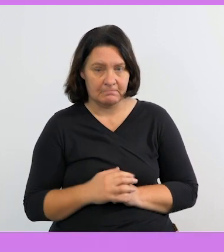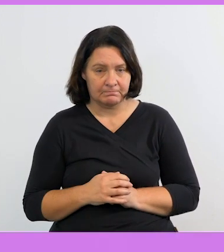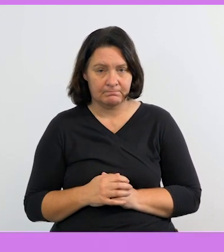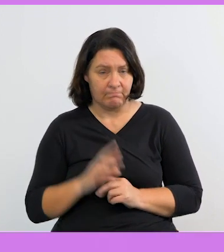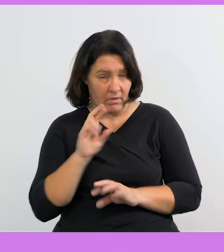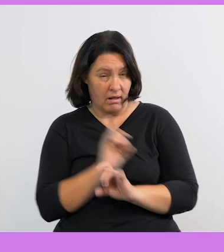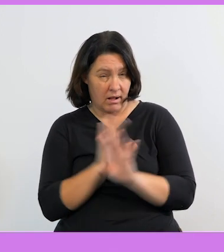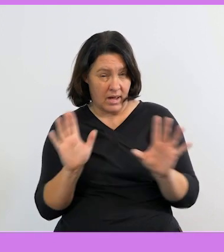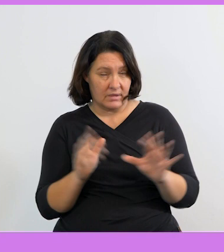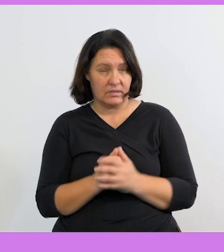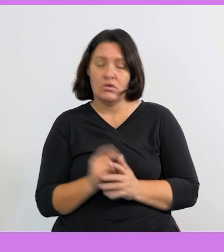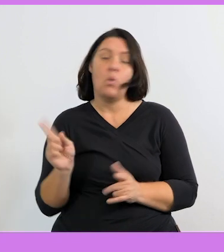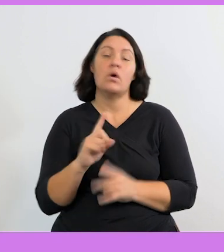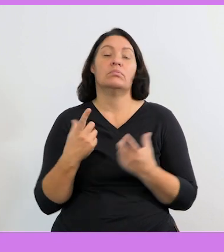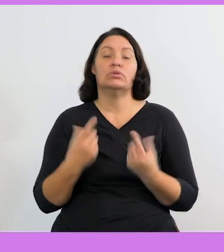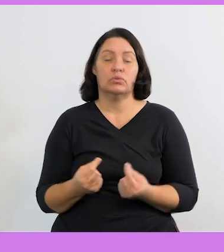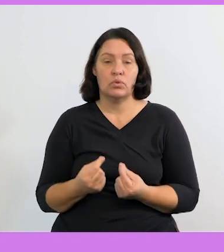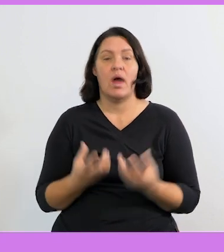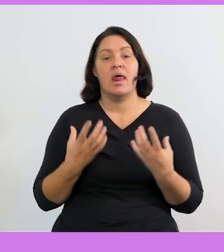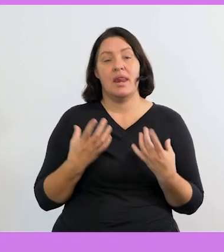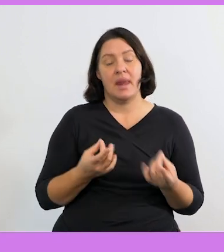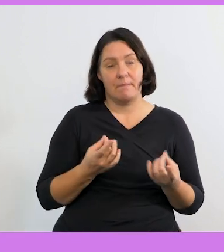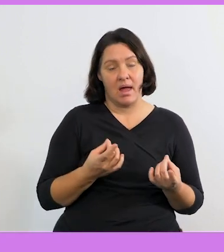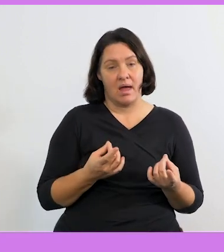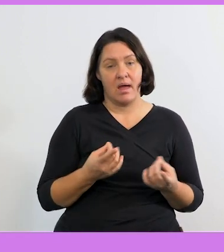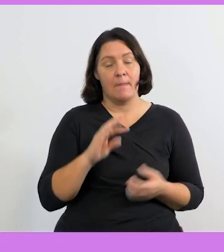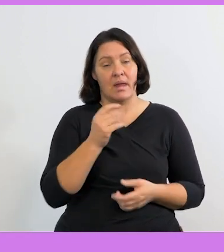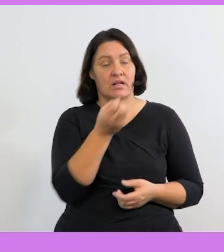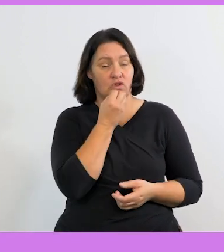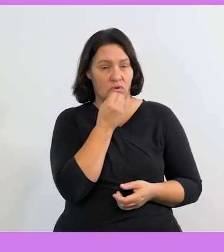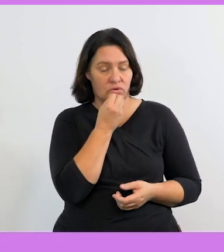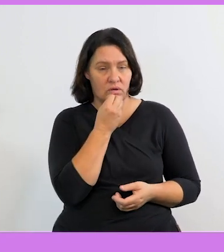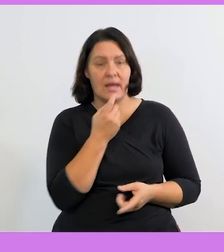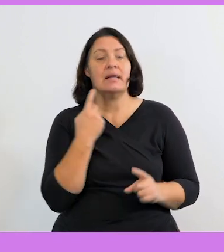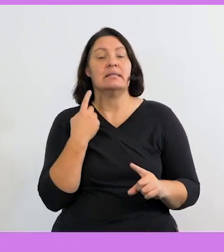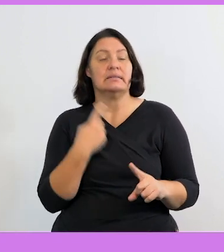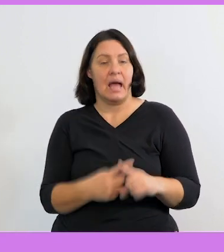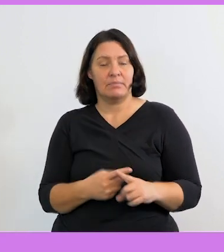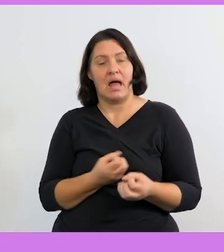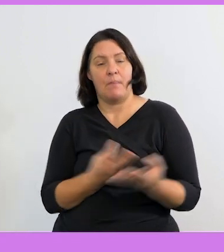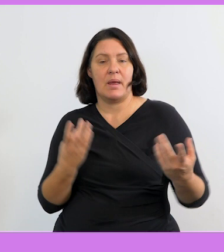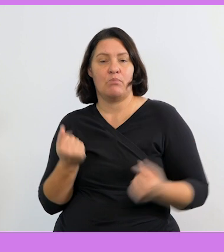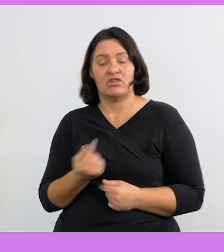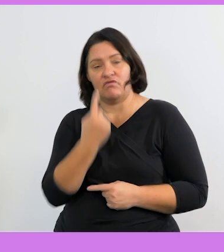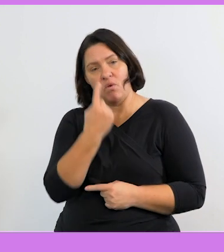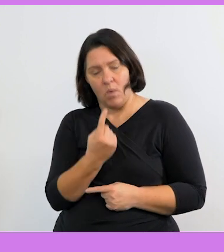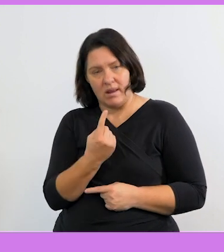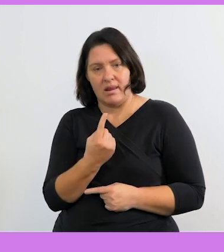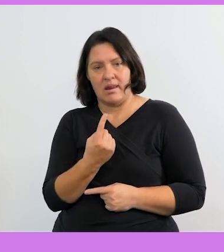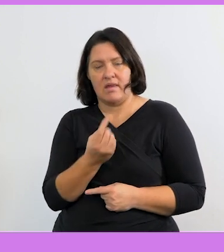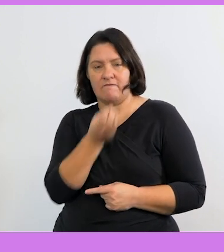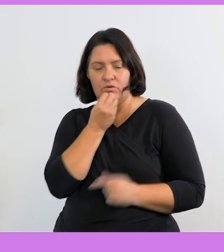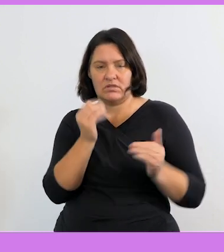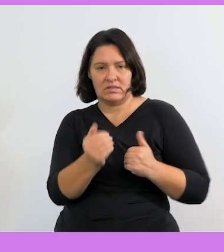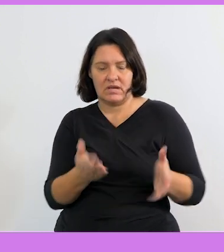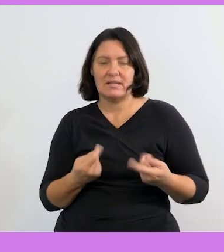2,250 Rand. So I hope that's clear. So what did I do? I took the number of bunny chows and I multiplied that by the price per